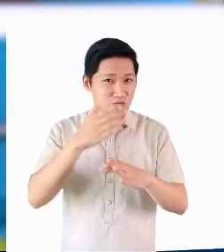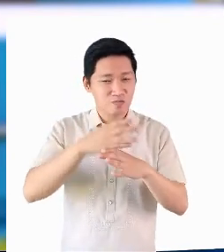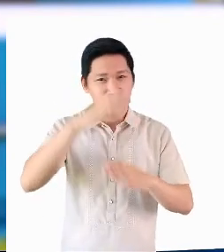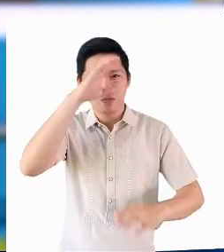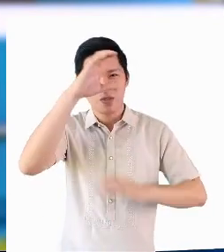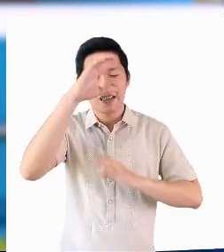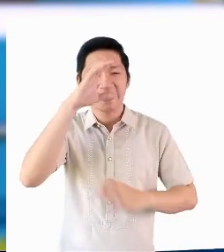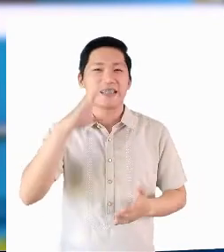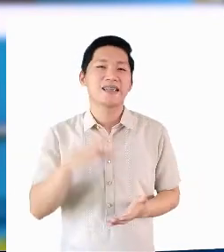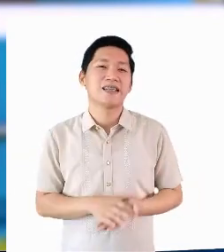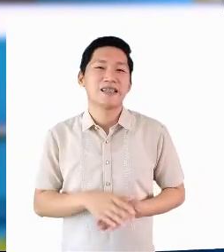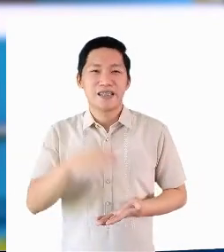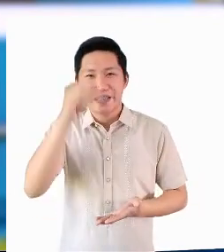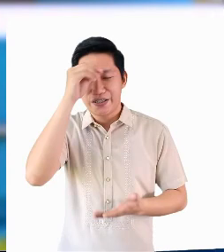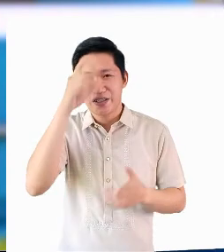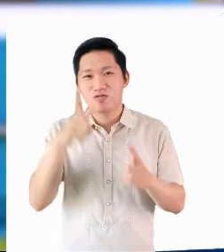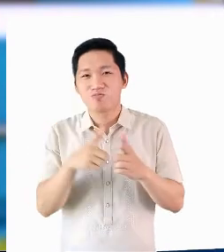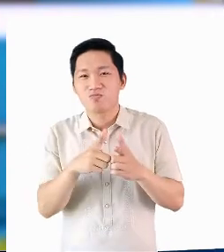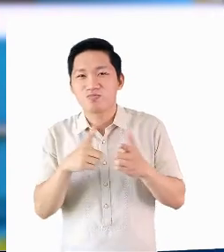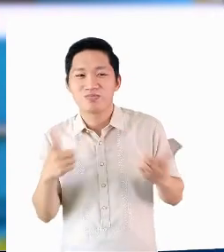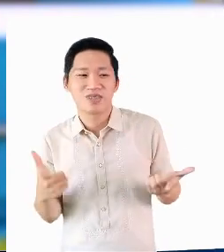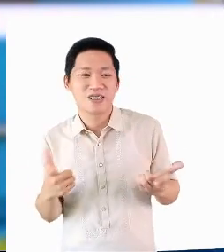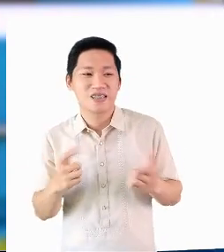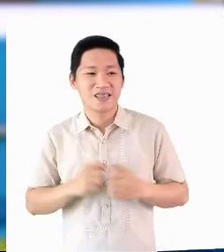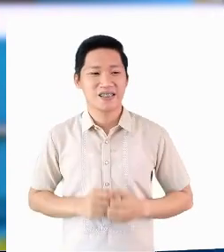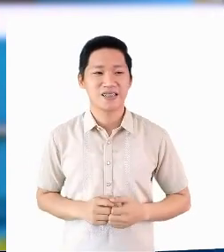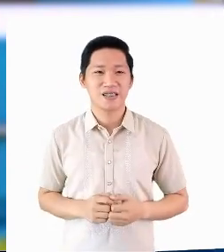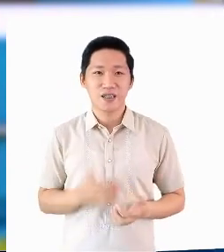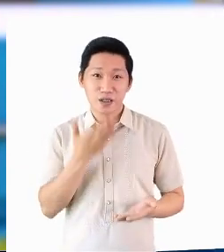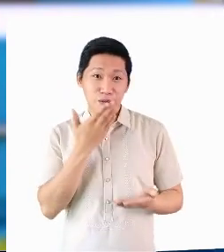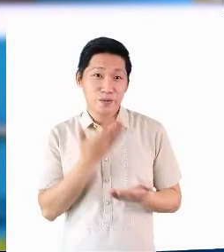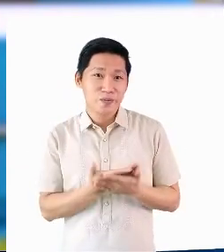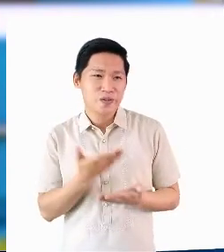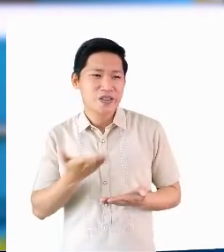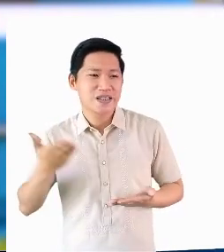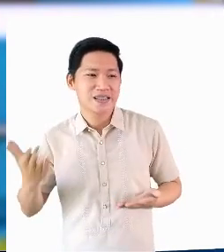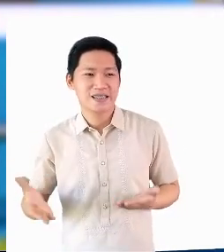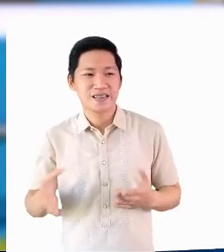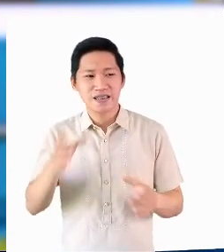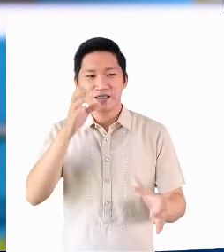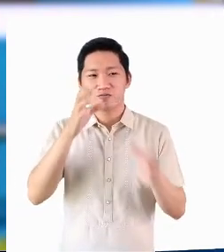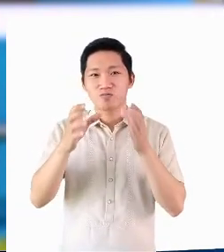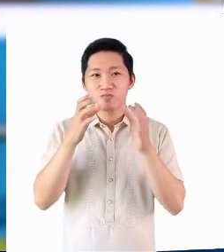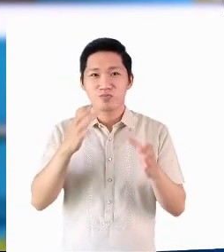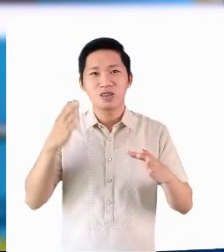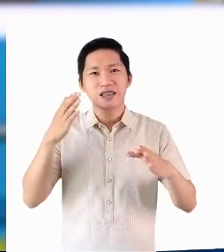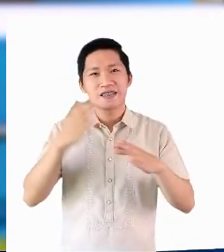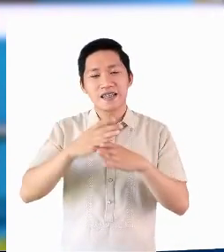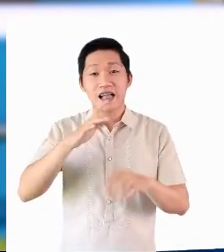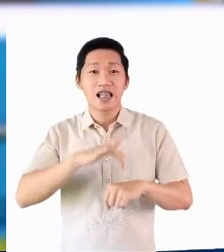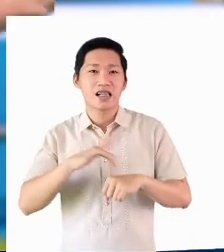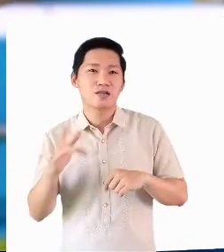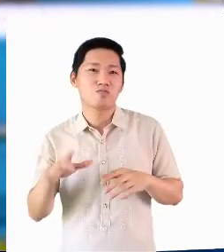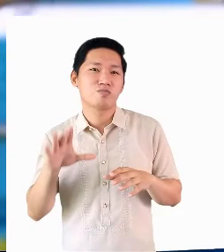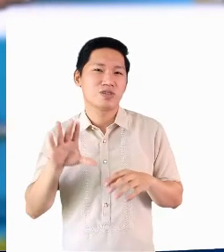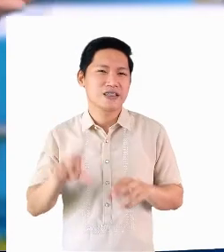learner. It is a good thing that the communication barriers earlier did not stop you from